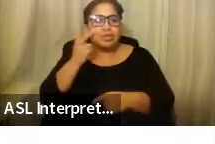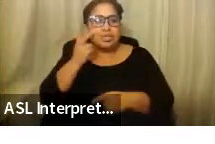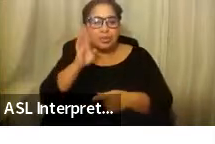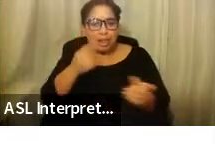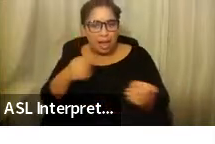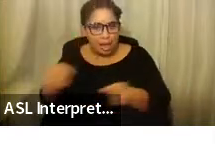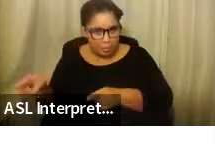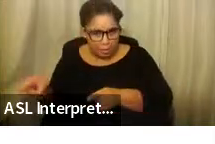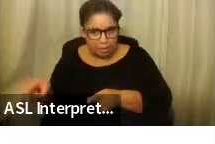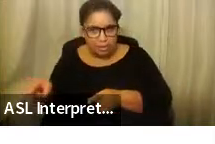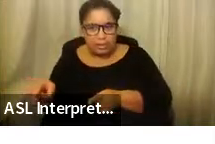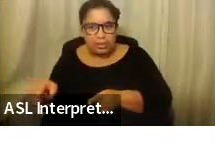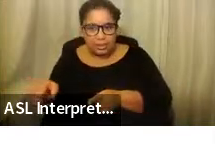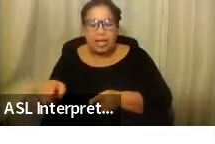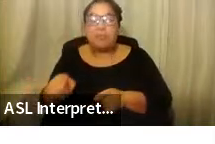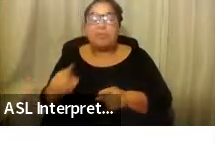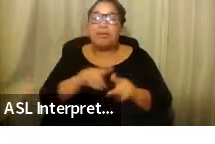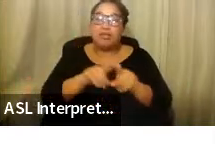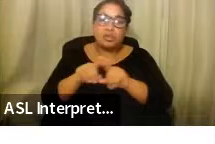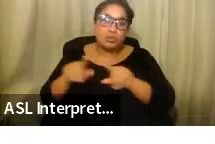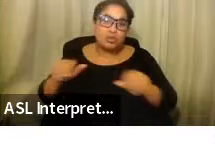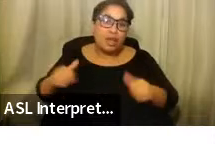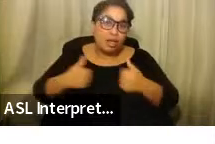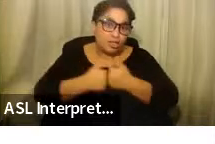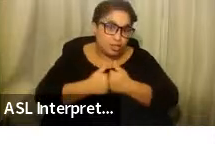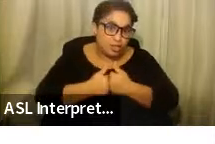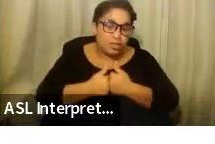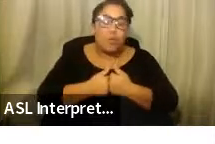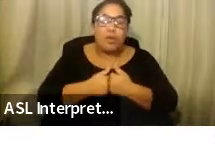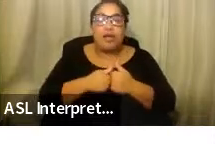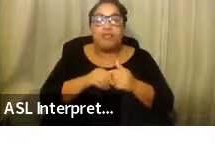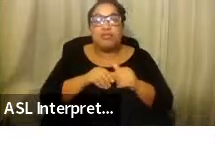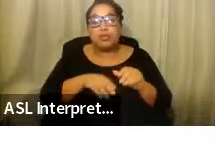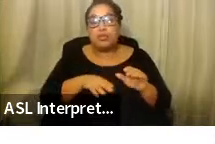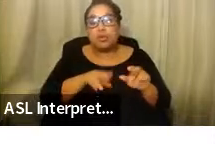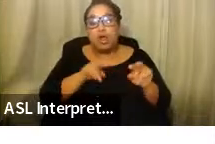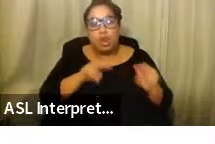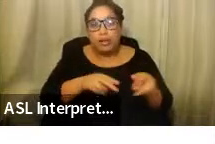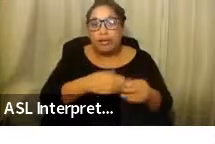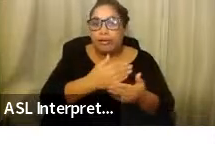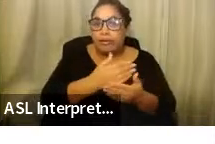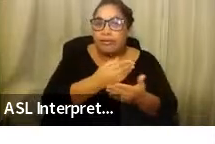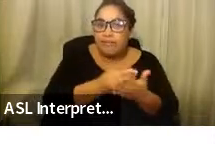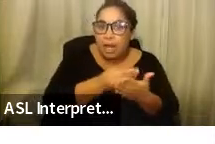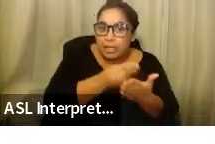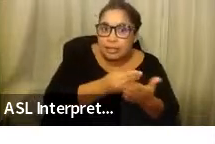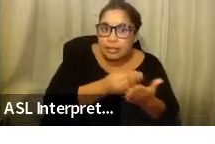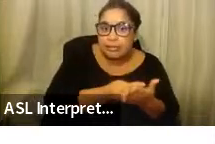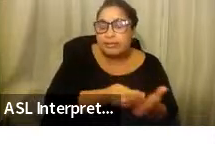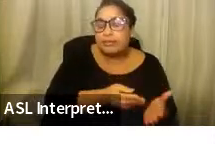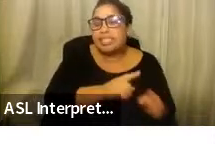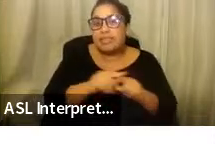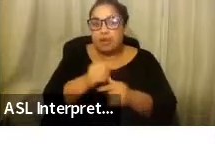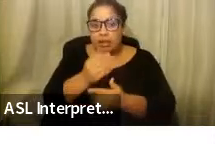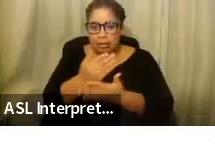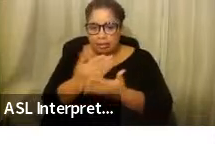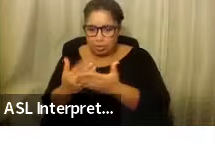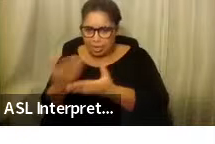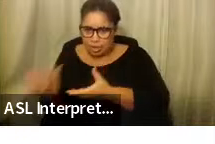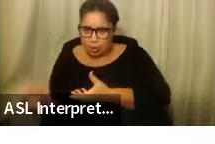have to look at funding and all of the various integrations that we will need to do to be